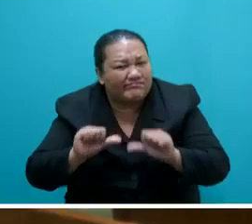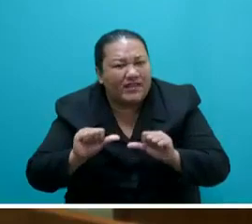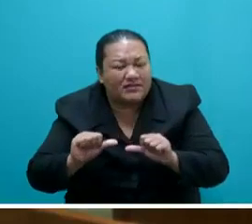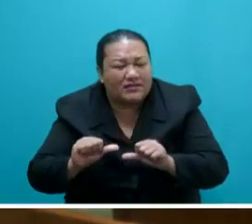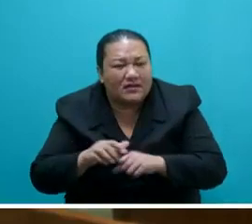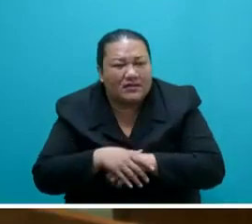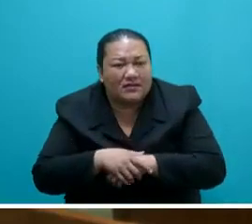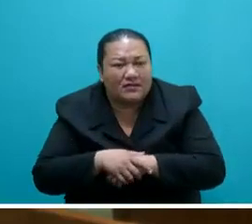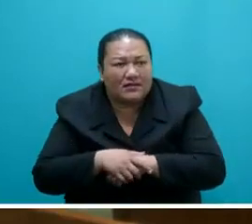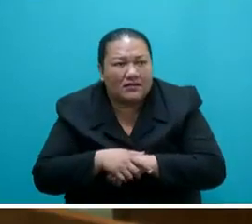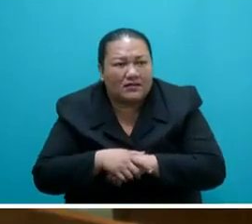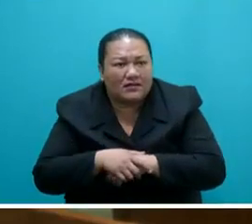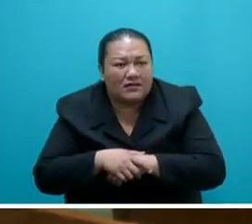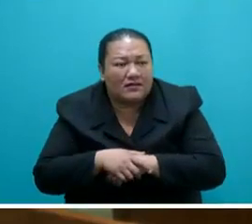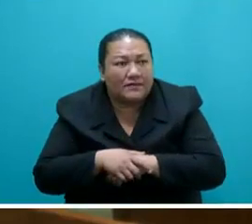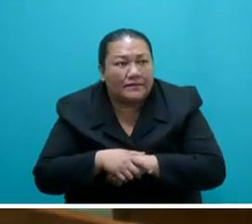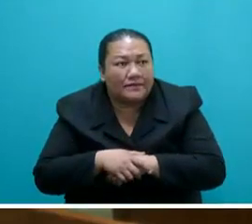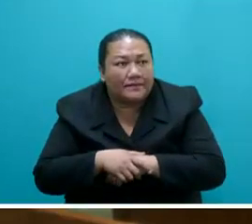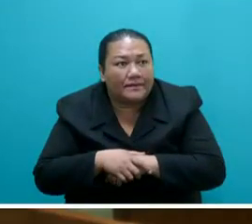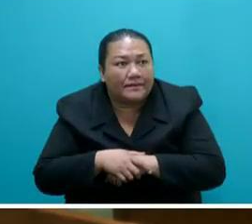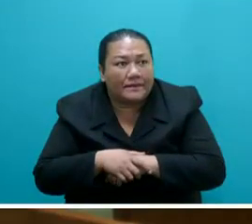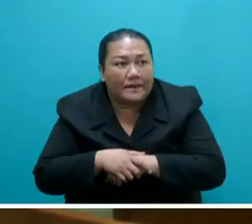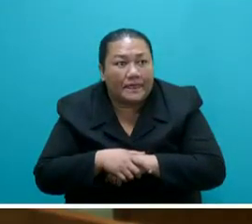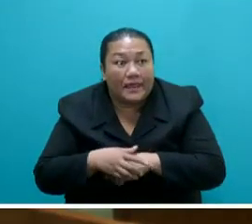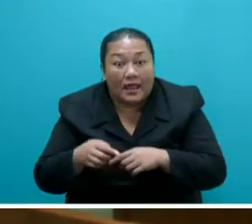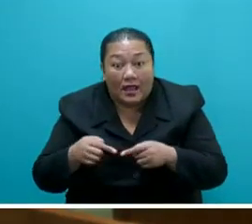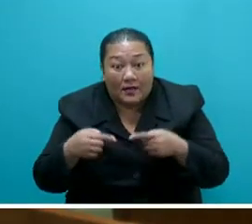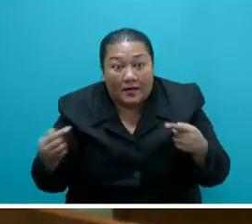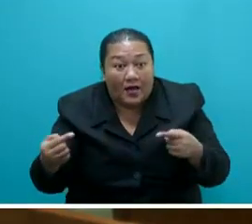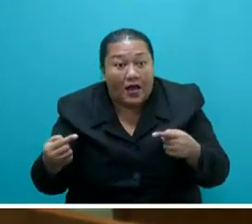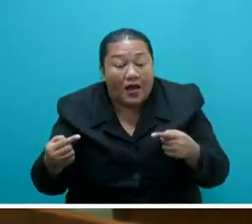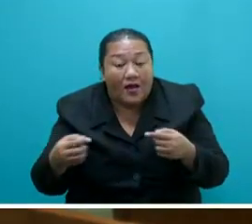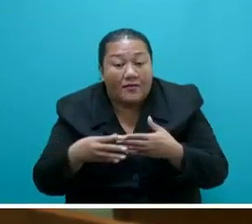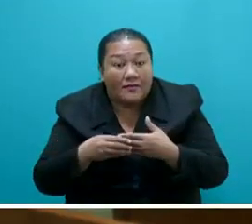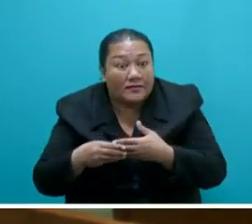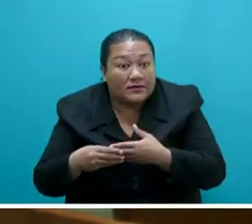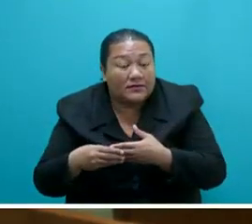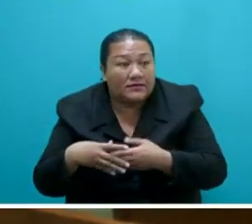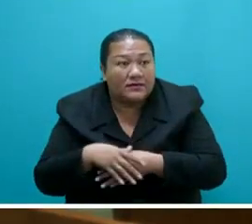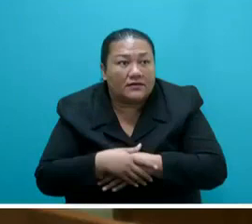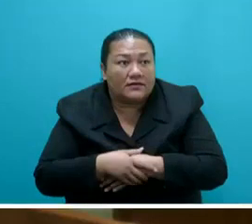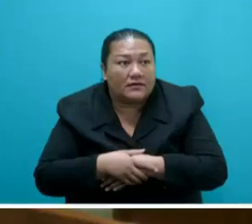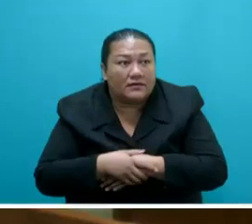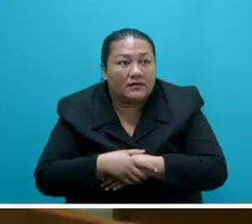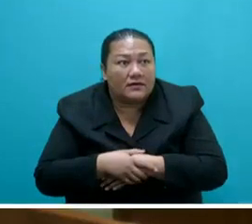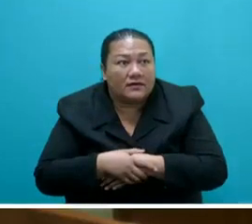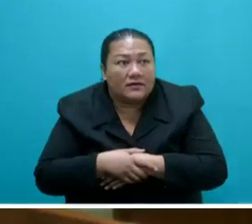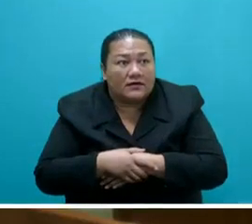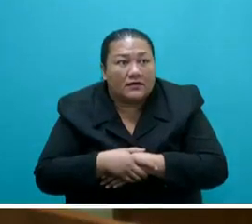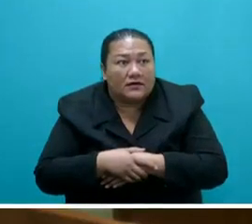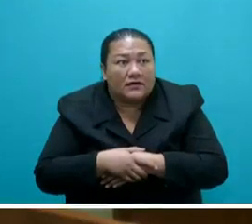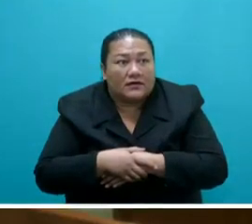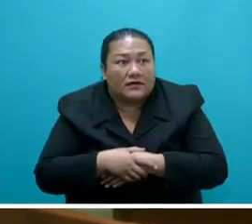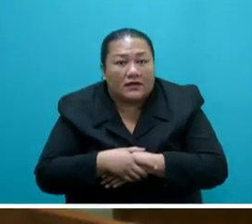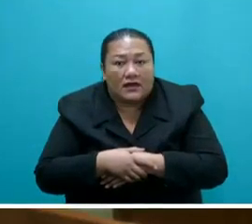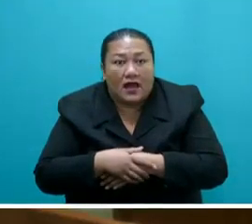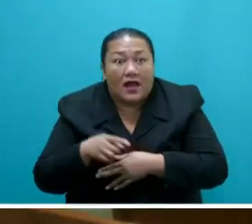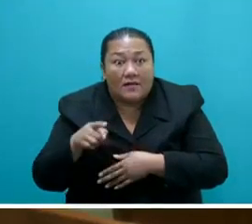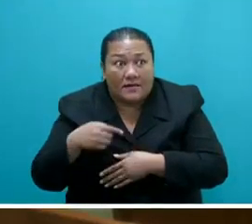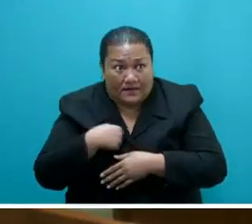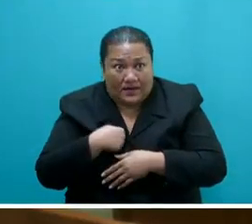Listening to the tirade from the leader of the opposition, and I say leader with a lot of misgivings, I wasn't angry. In